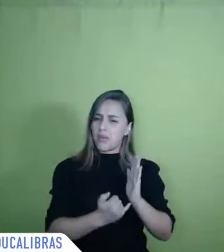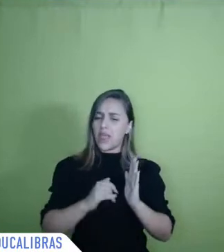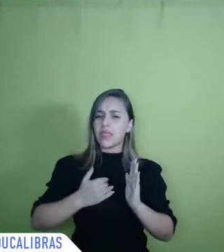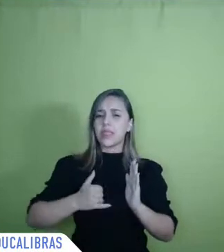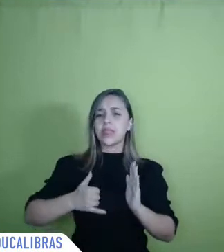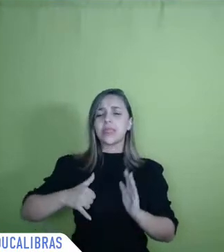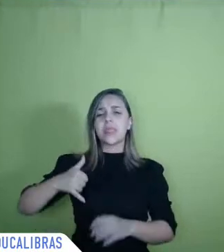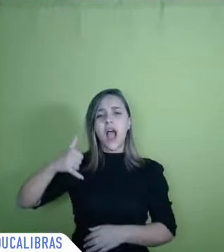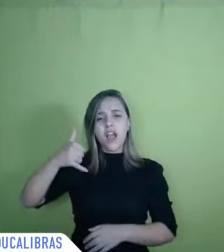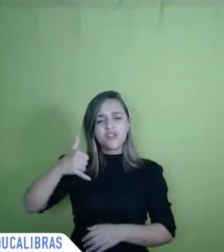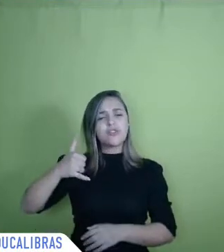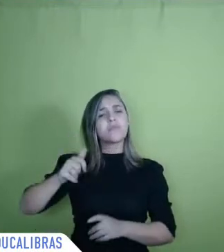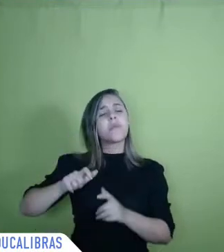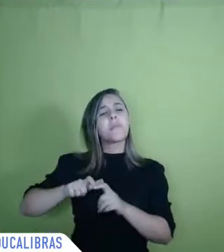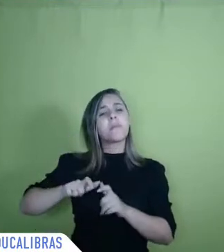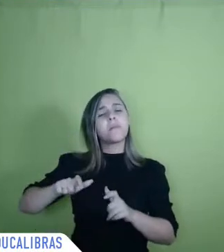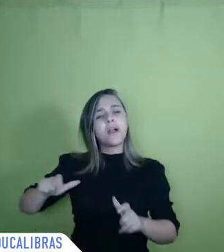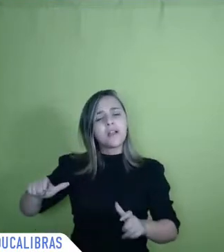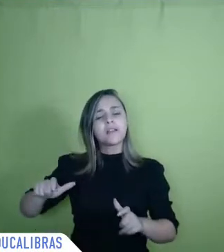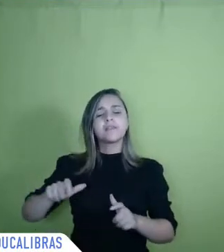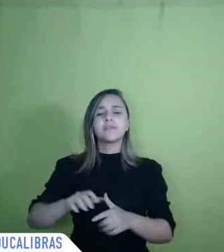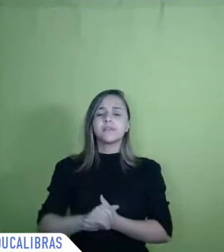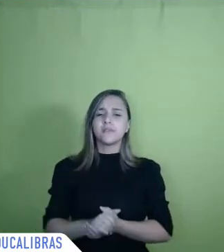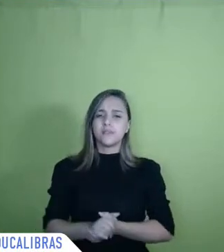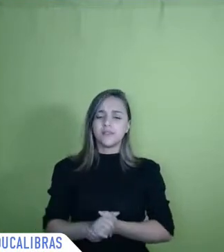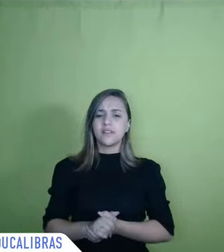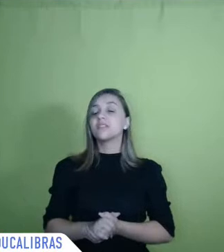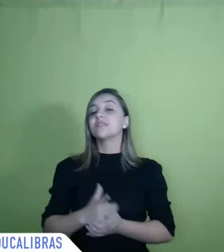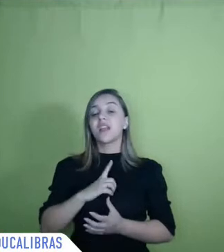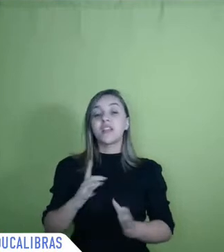taxation of the elite